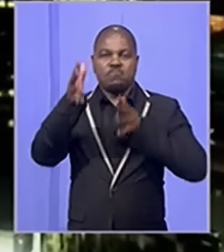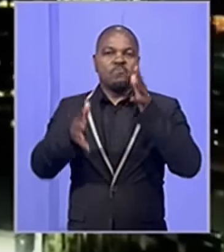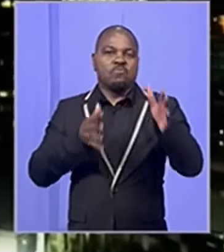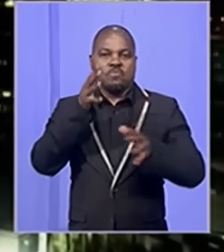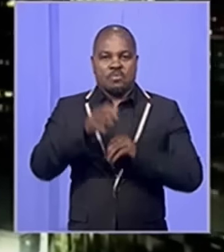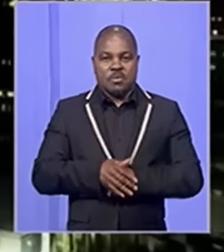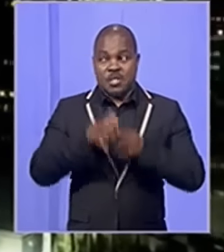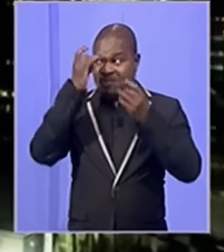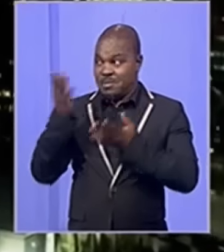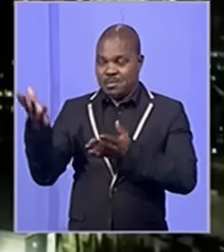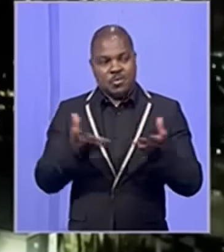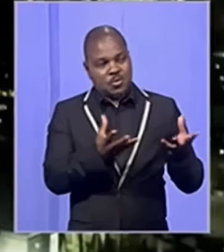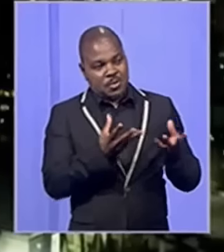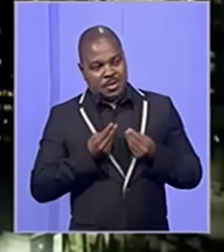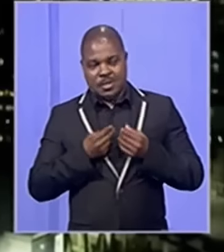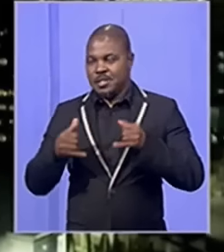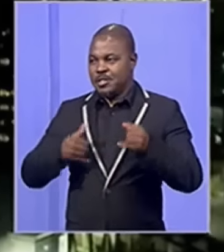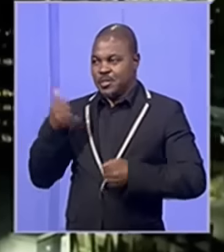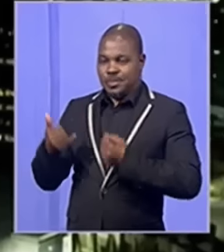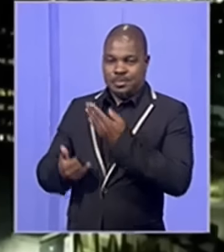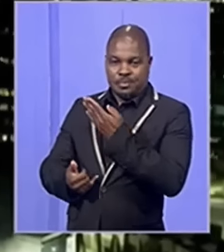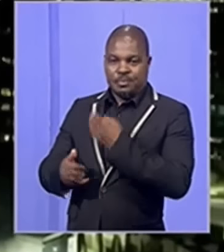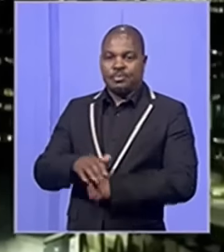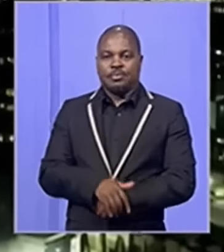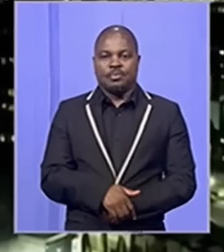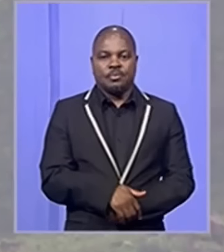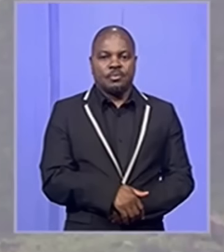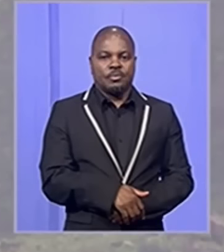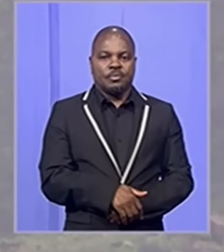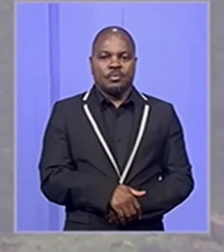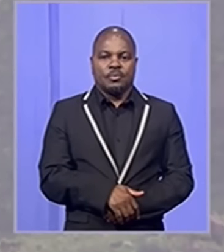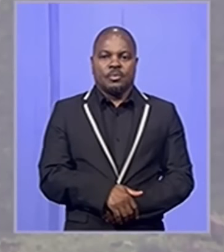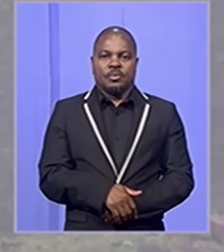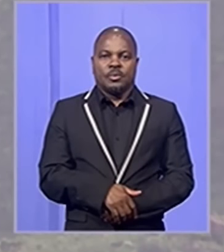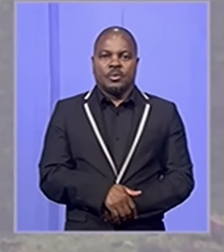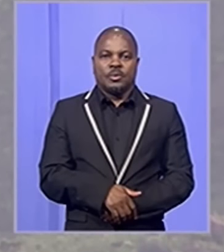Setswana. A re iketle mmogo ka tshedimosetso.